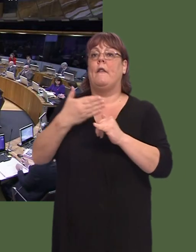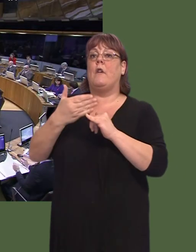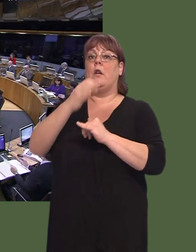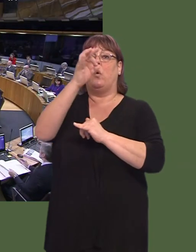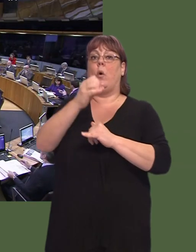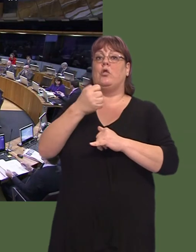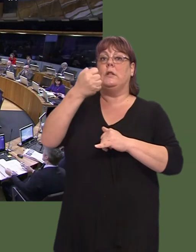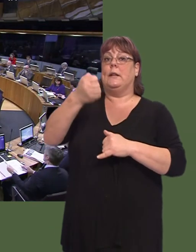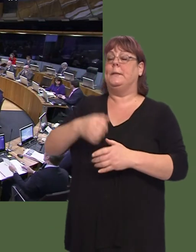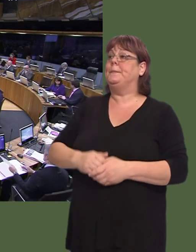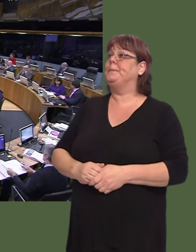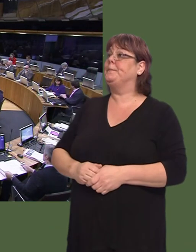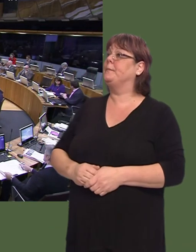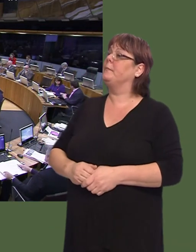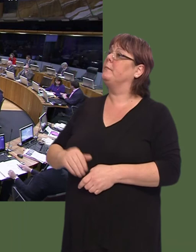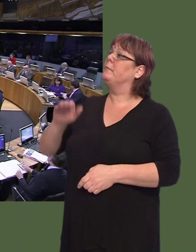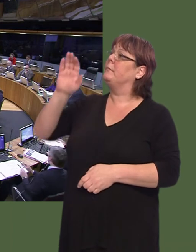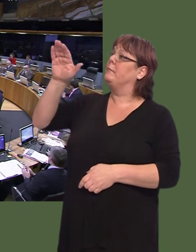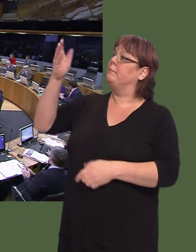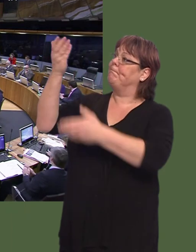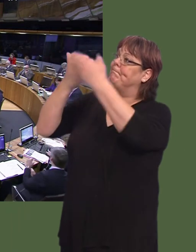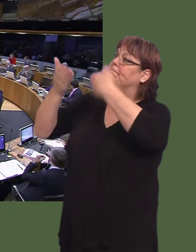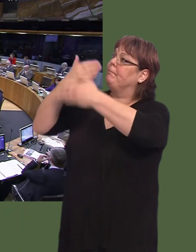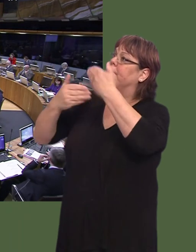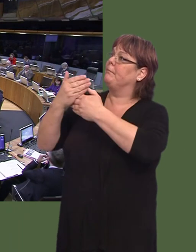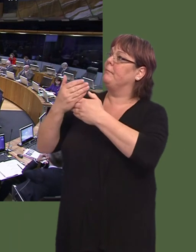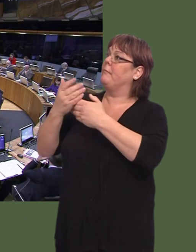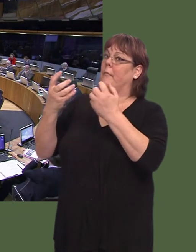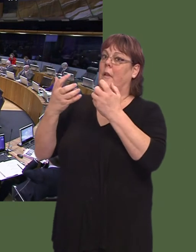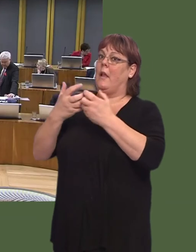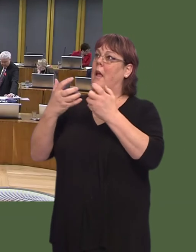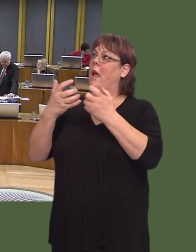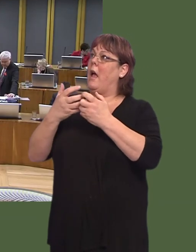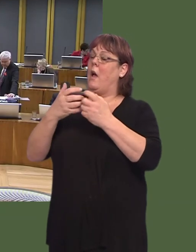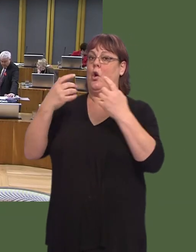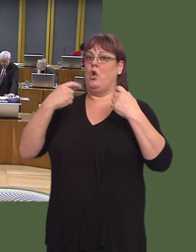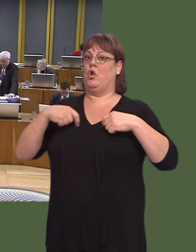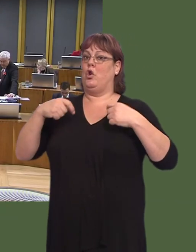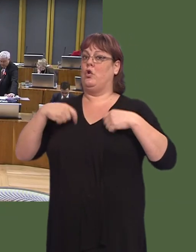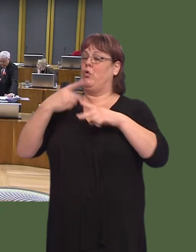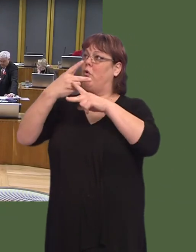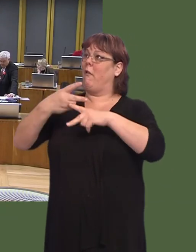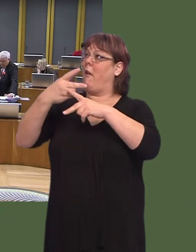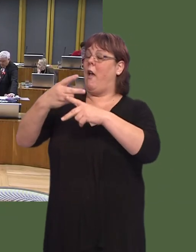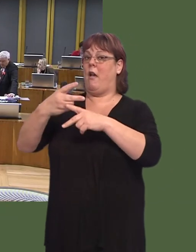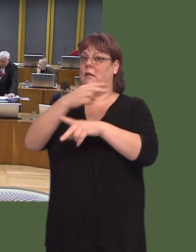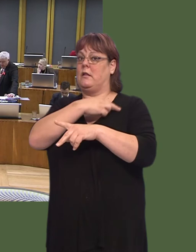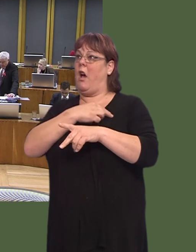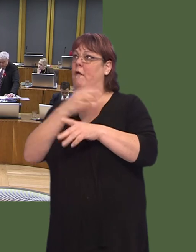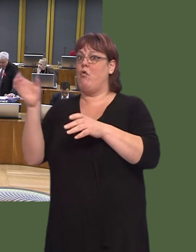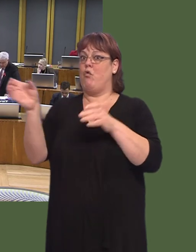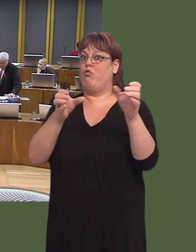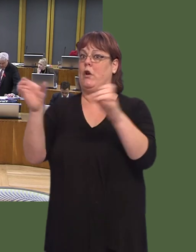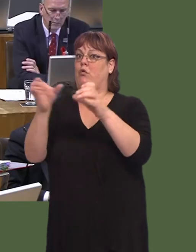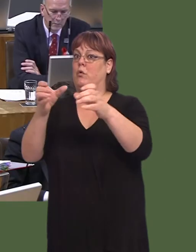Bryant. Will the First Minister provide an update on the recruitment and retention of staff in the social care sector? Well, our social